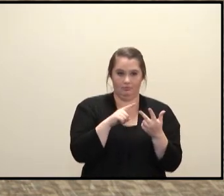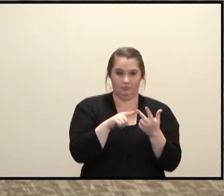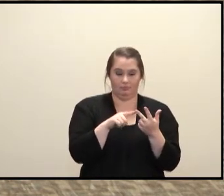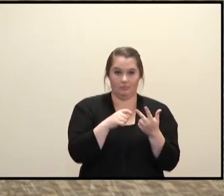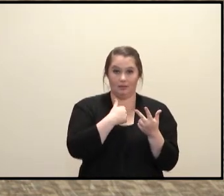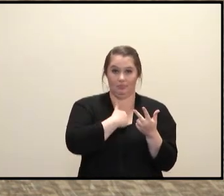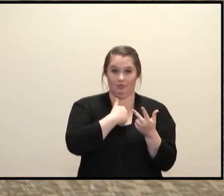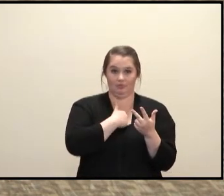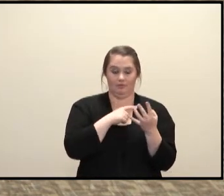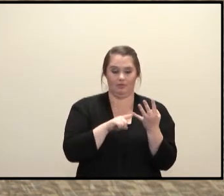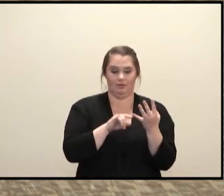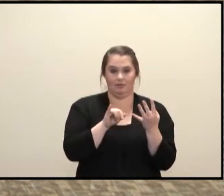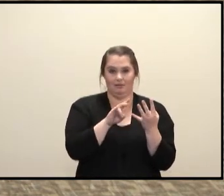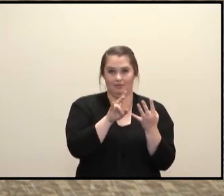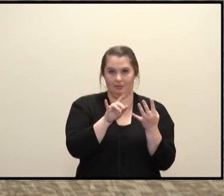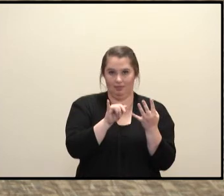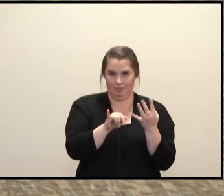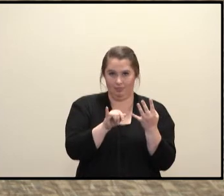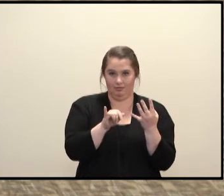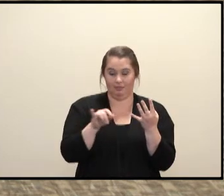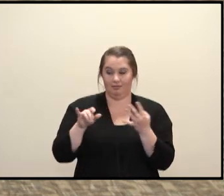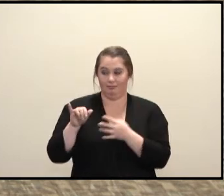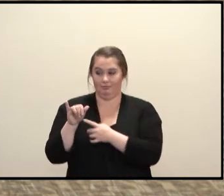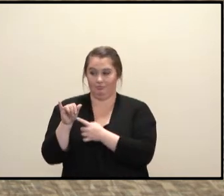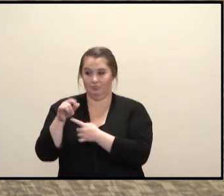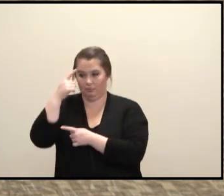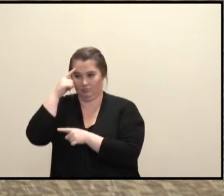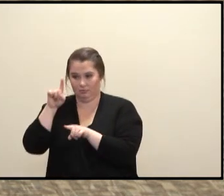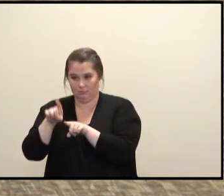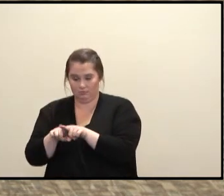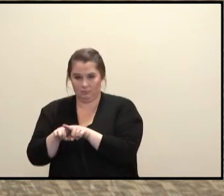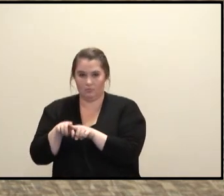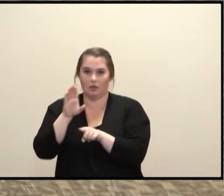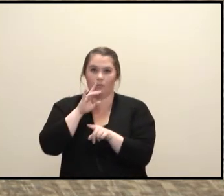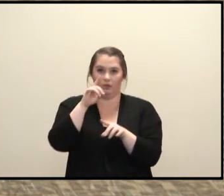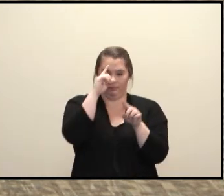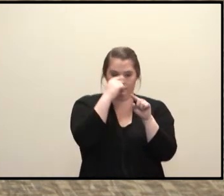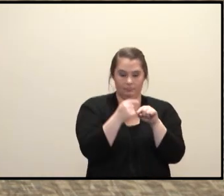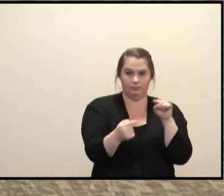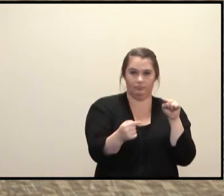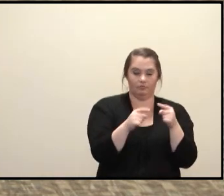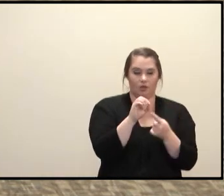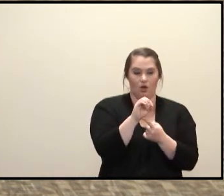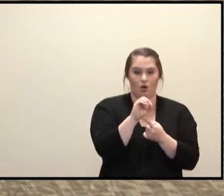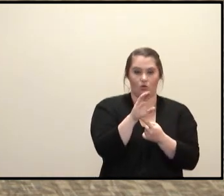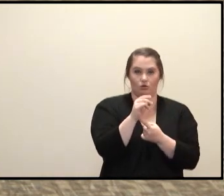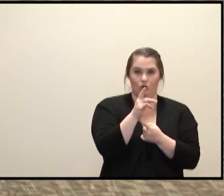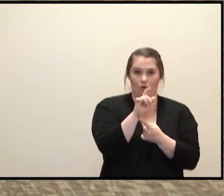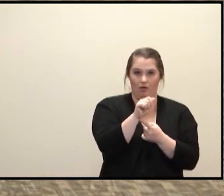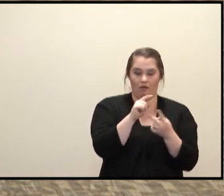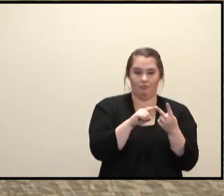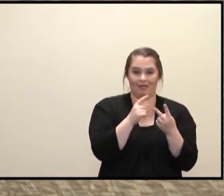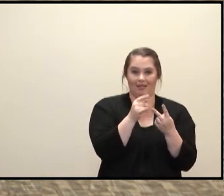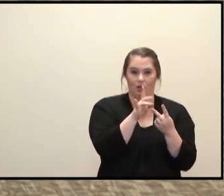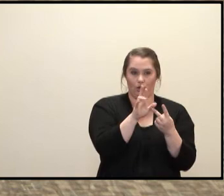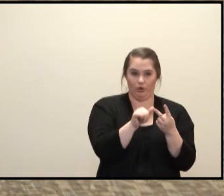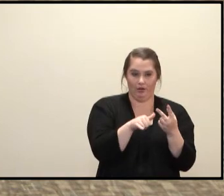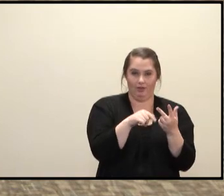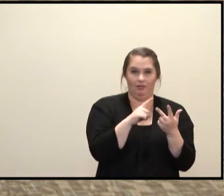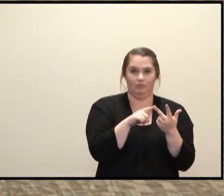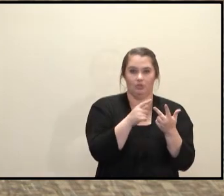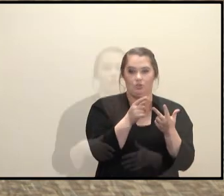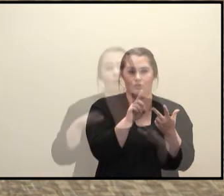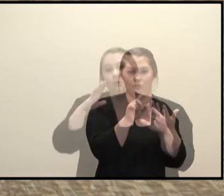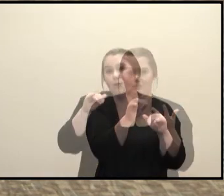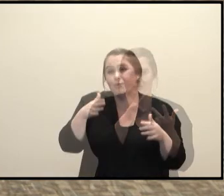myself, and Iazetti, yay. And it would be Mr. Ochoa, Mr. Guillory, Mr.